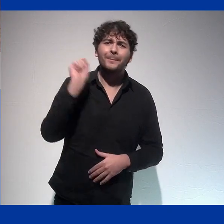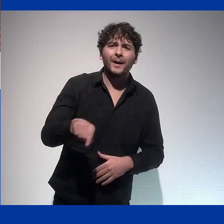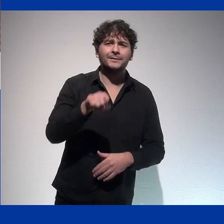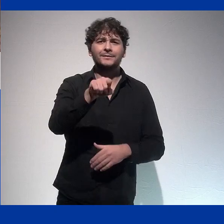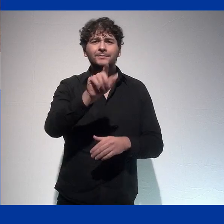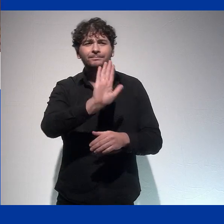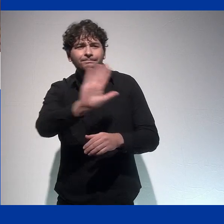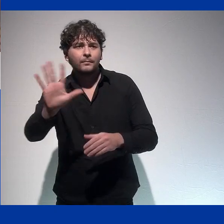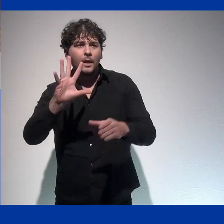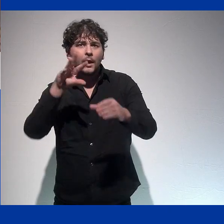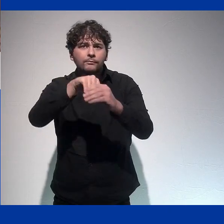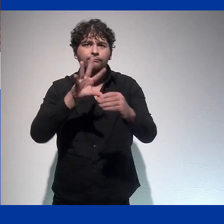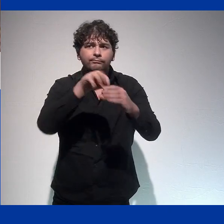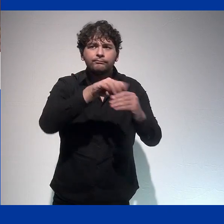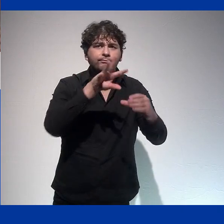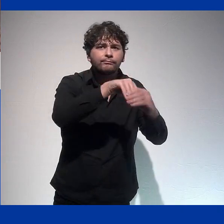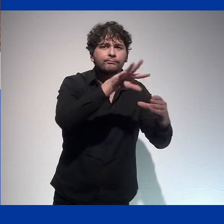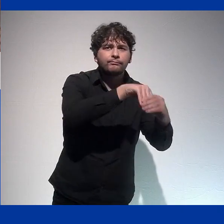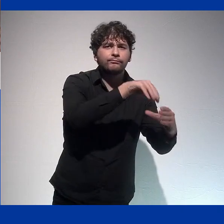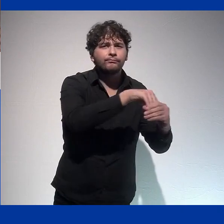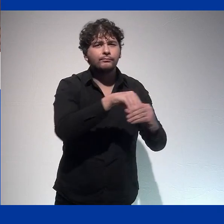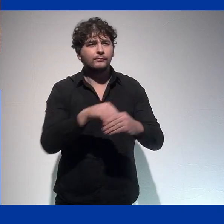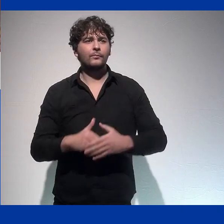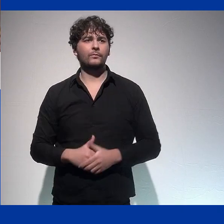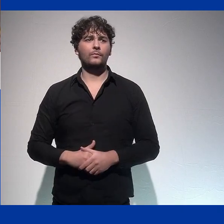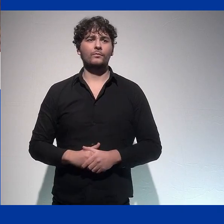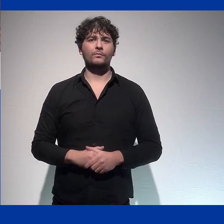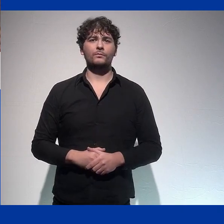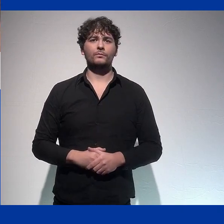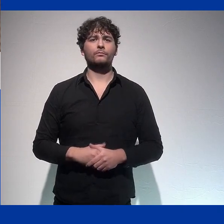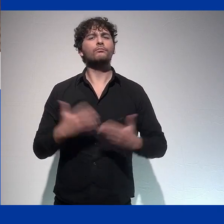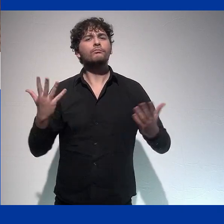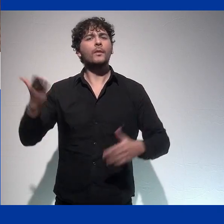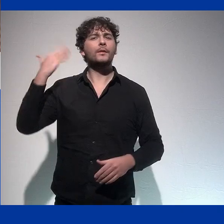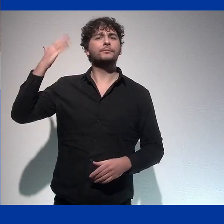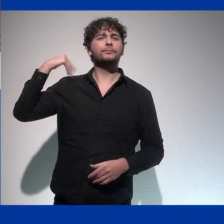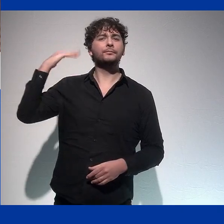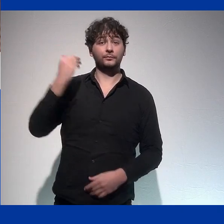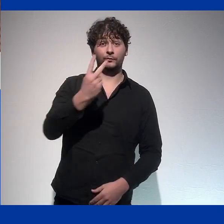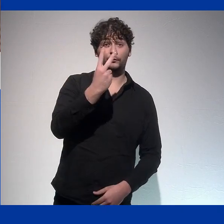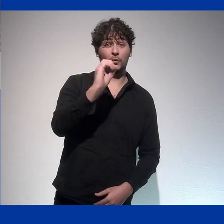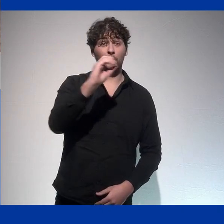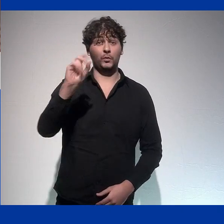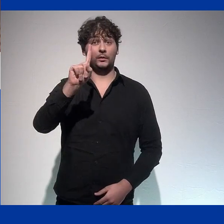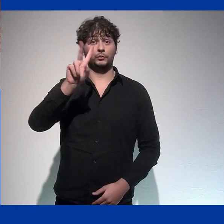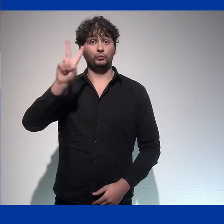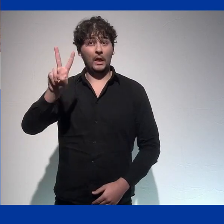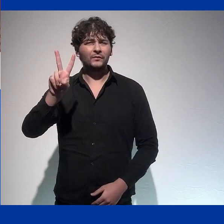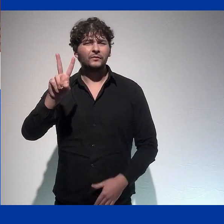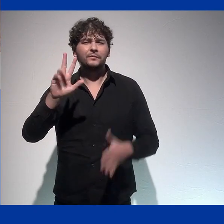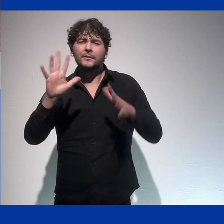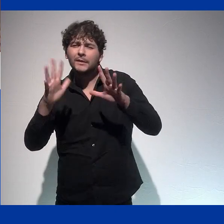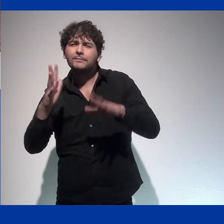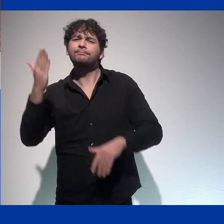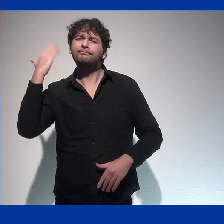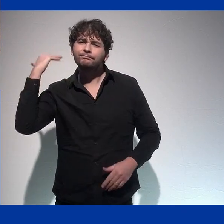In 2012, just to share a couple of stories very quickly that also pertain to my